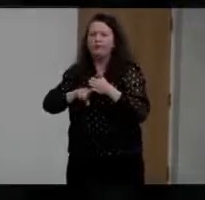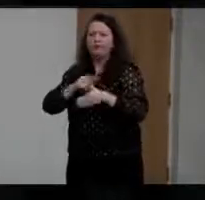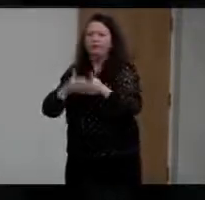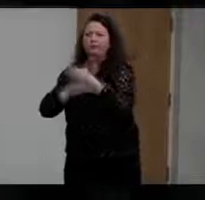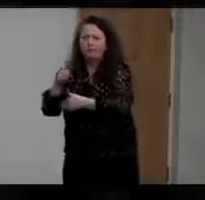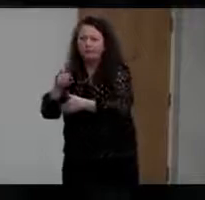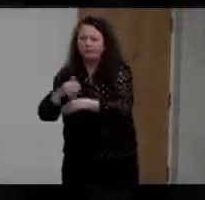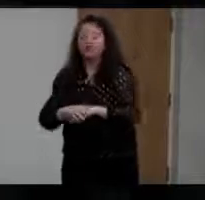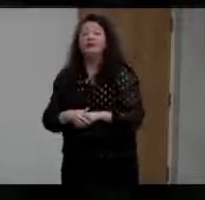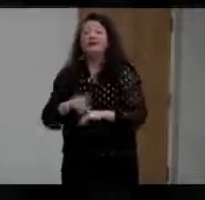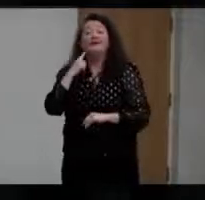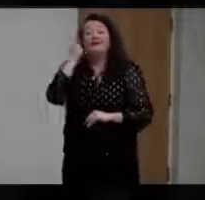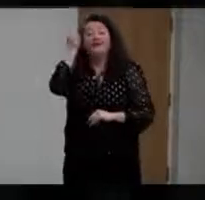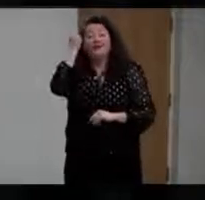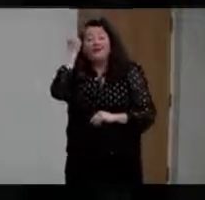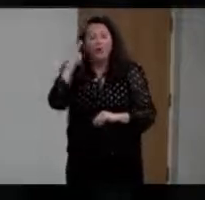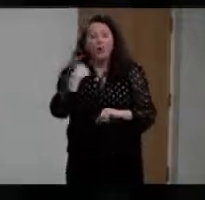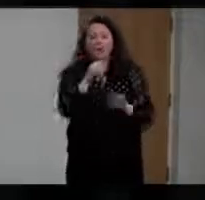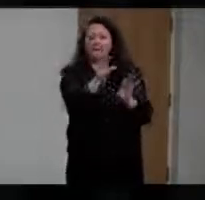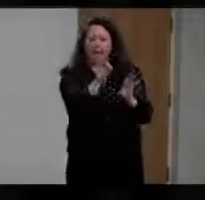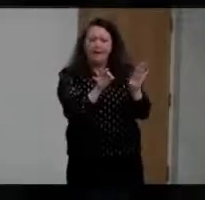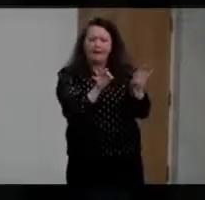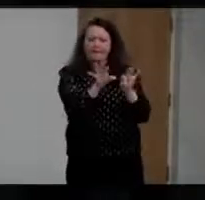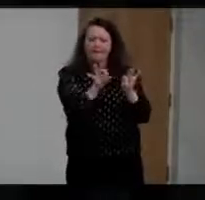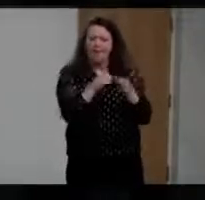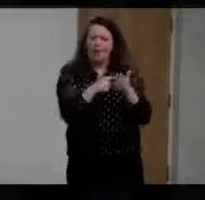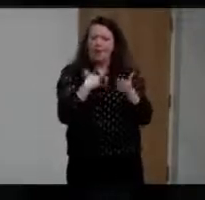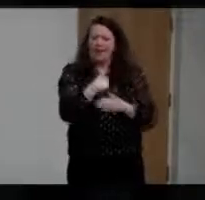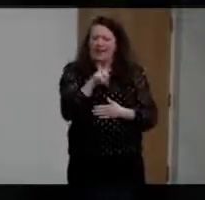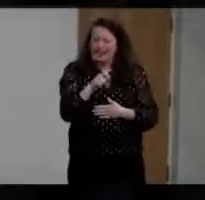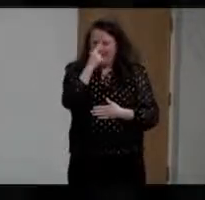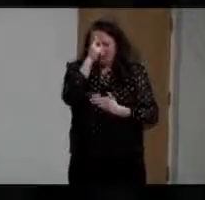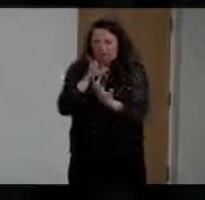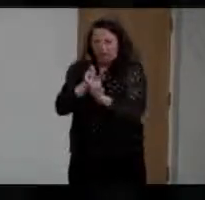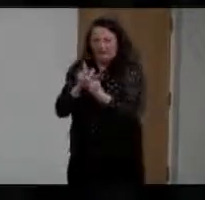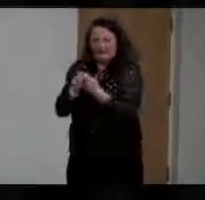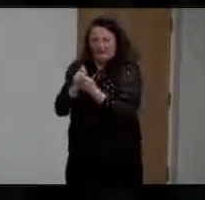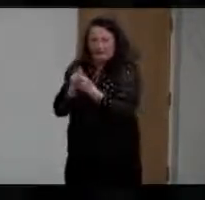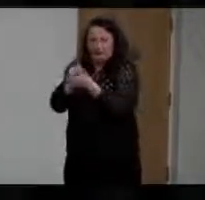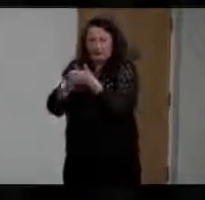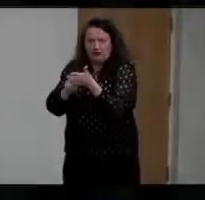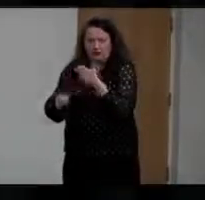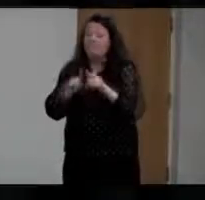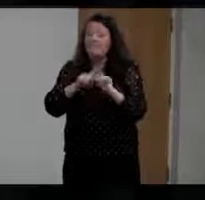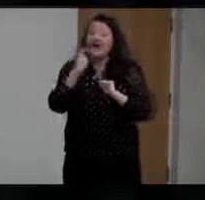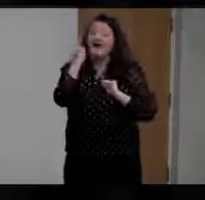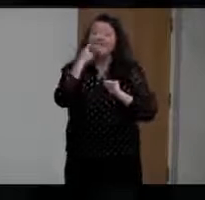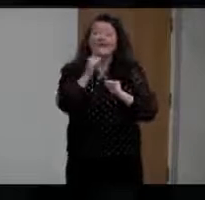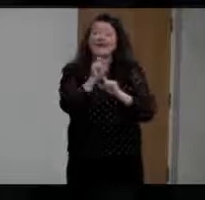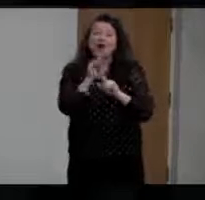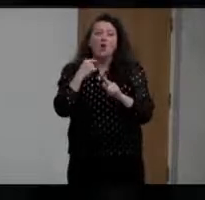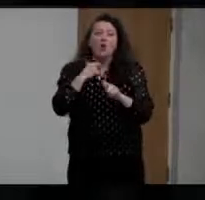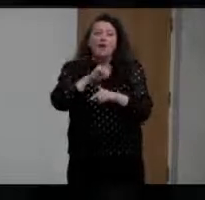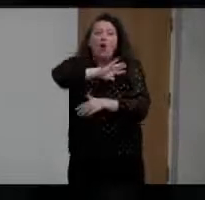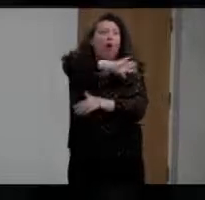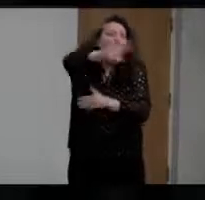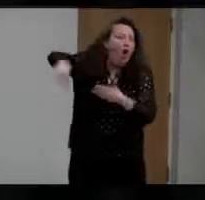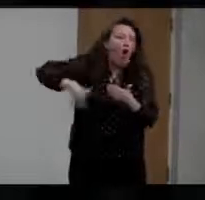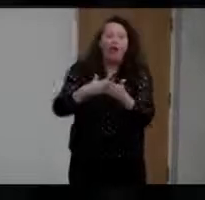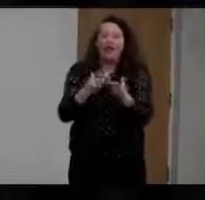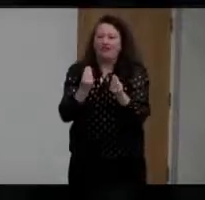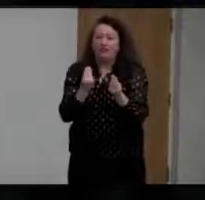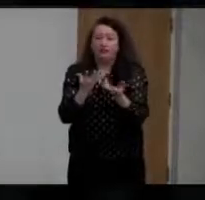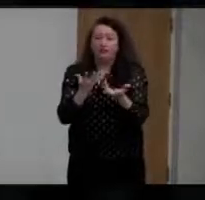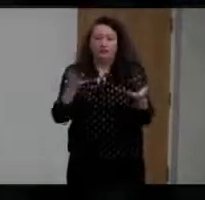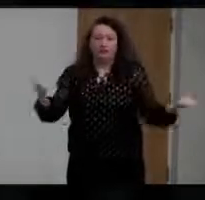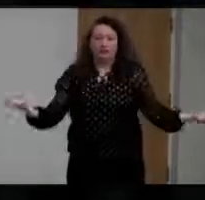all. Give me it all, right? Because I don't know what columns are important and I don't know which patients, and I'll use the algorithms to figure that out.